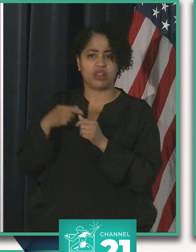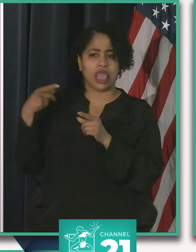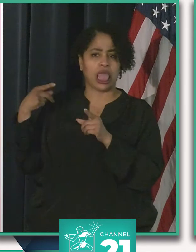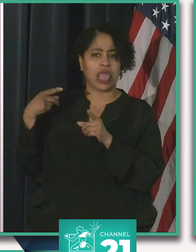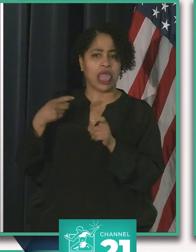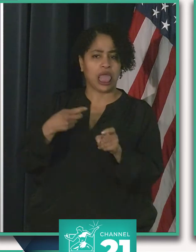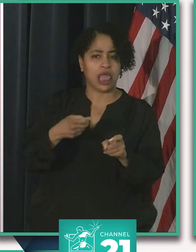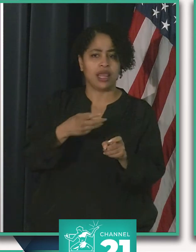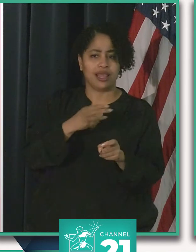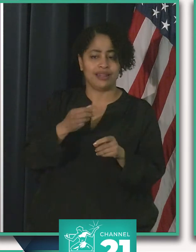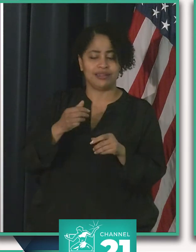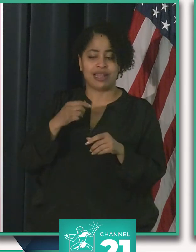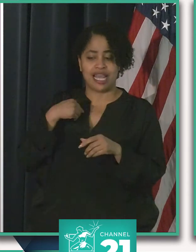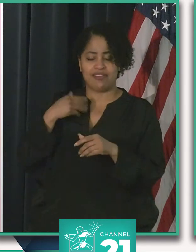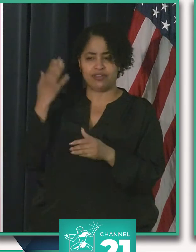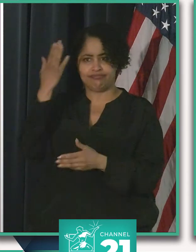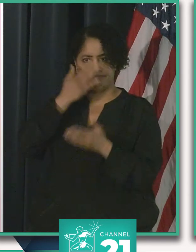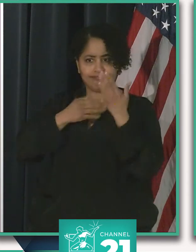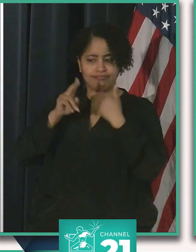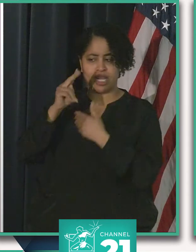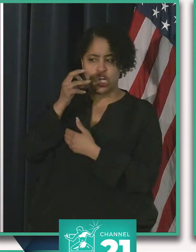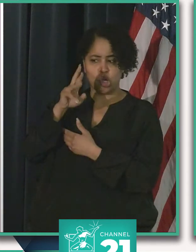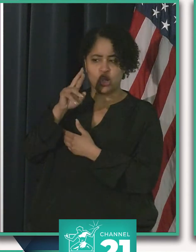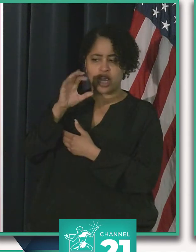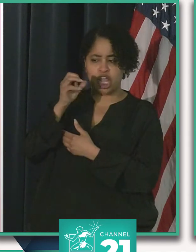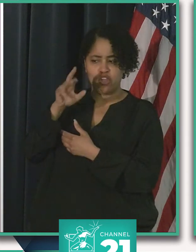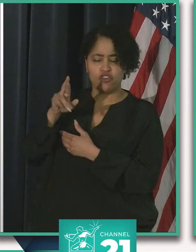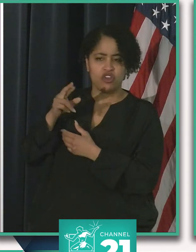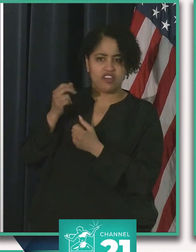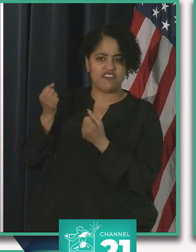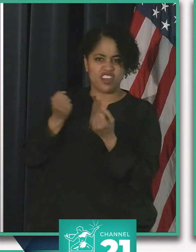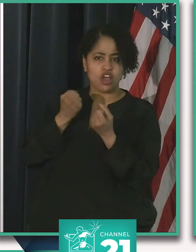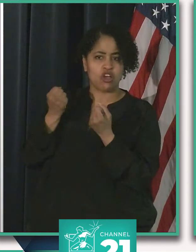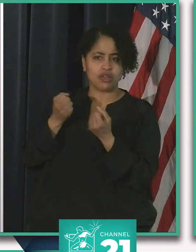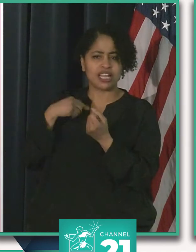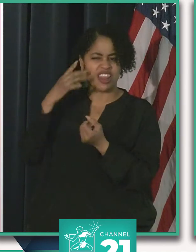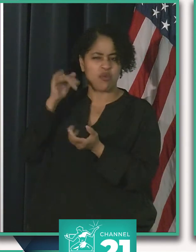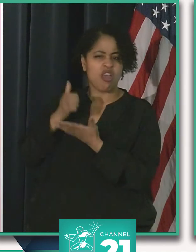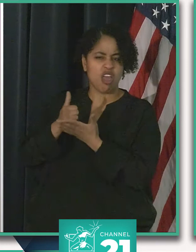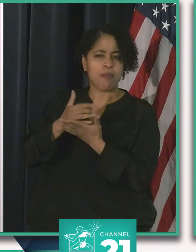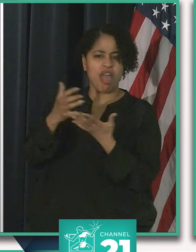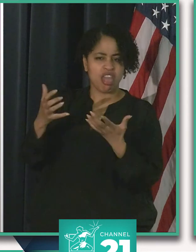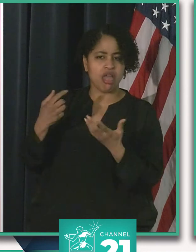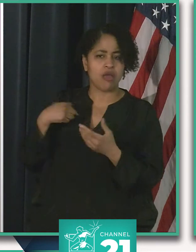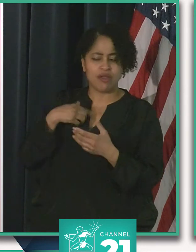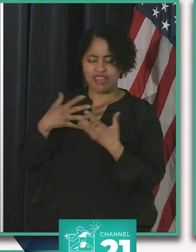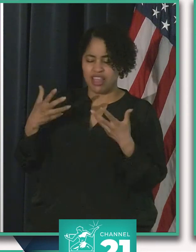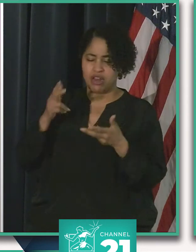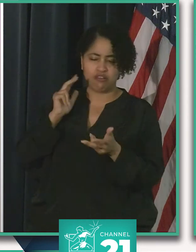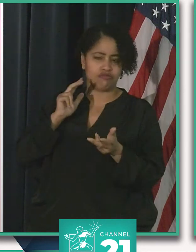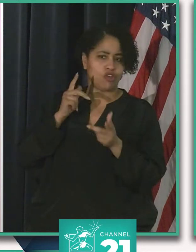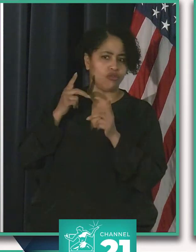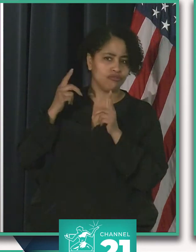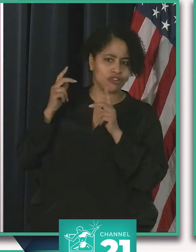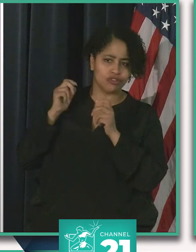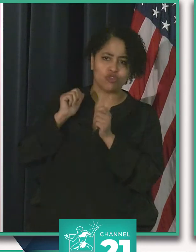great idea, and it's been a long time coming. We think that that would help a lot. We have a lot of racing going up and down our